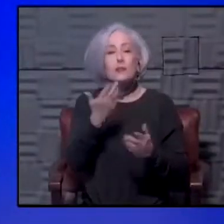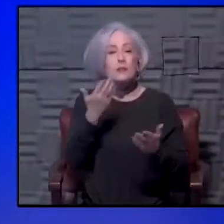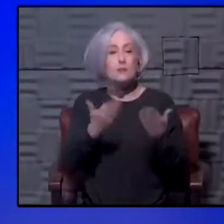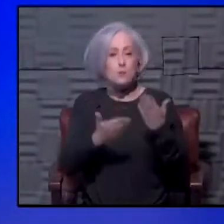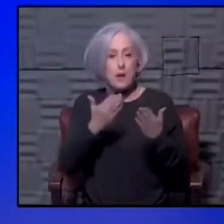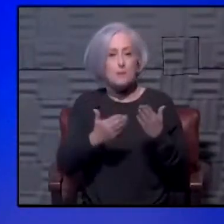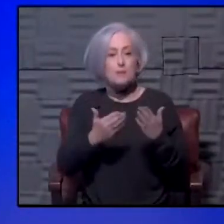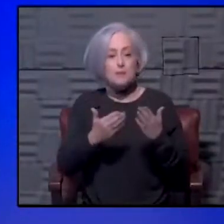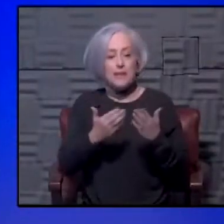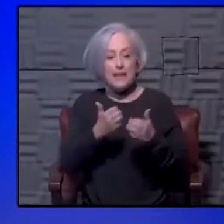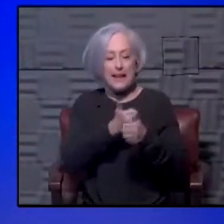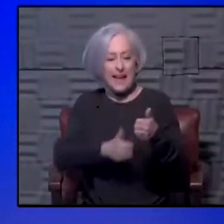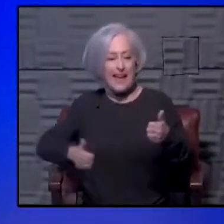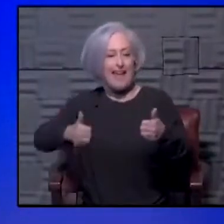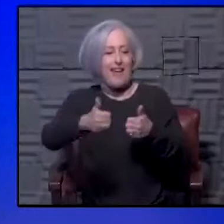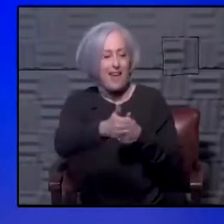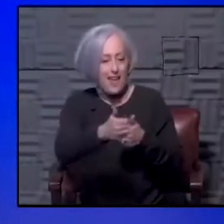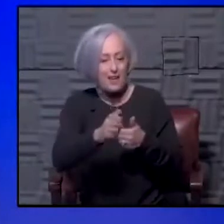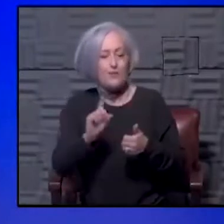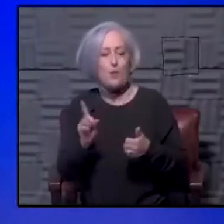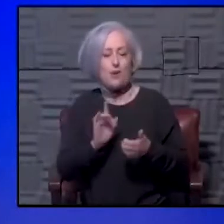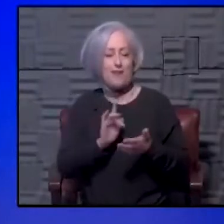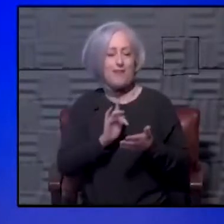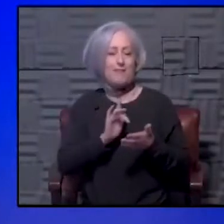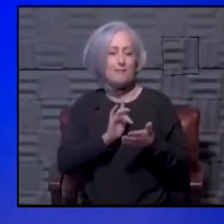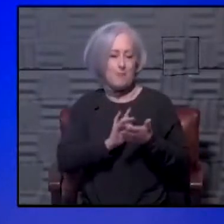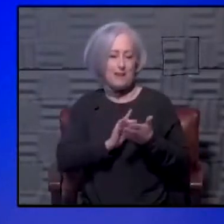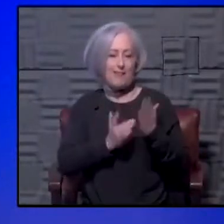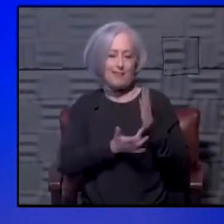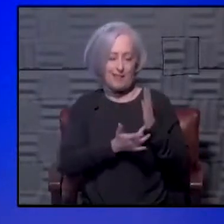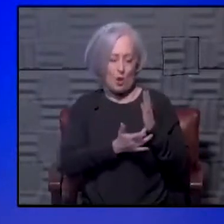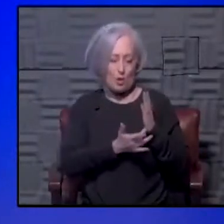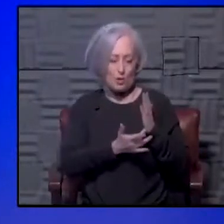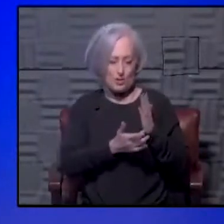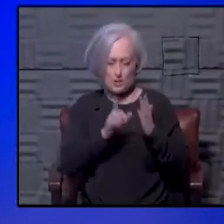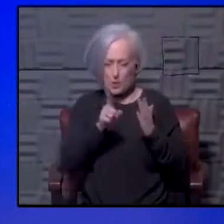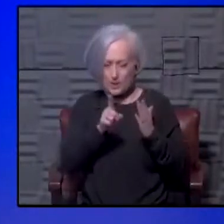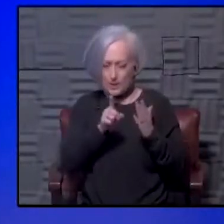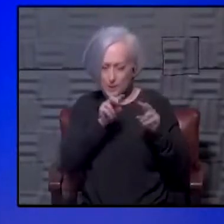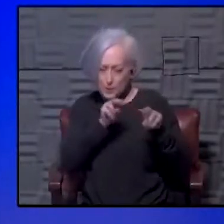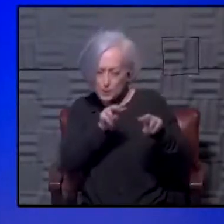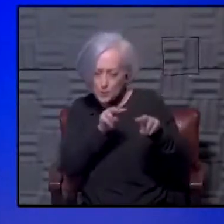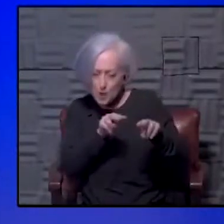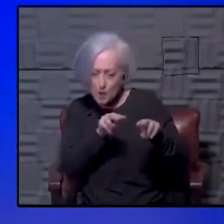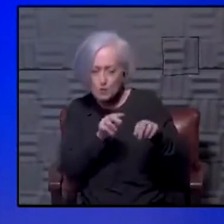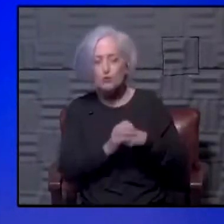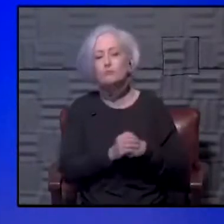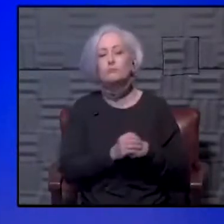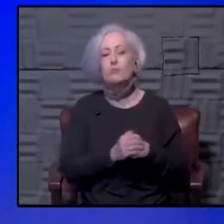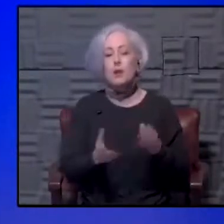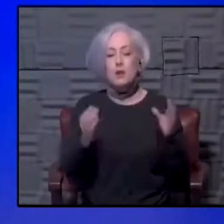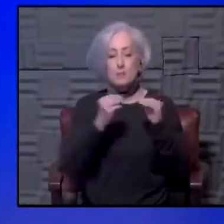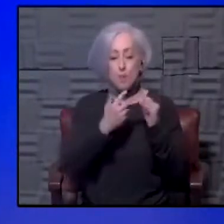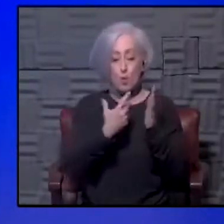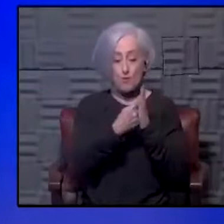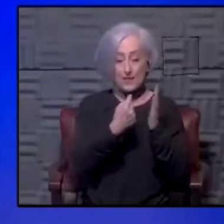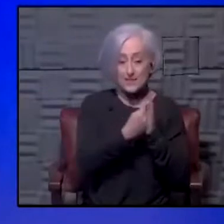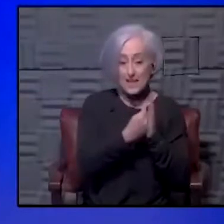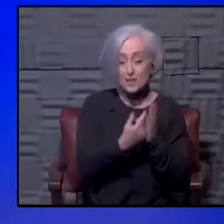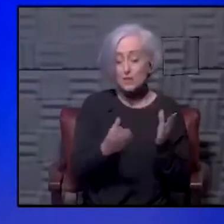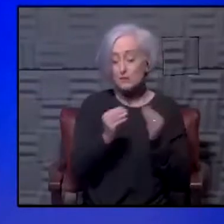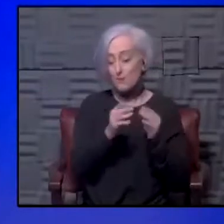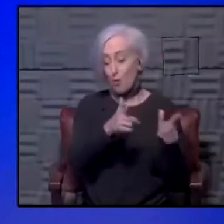or 2 steps ahead of us. So we do need to keep on top of it. And as Dr. Fauci said, more vaccinations more rapidly is going to be the way that